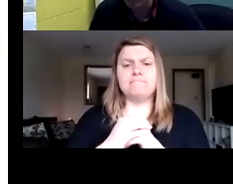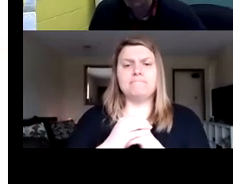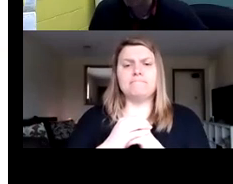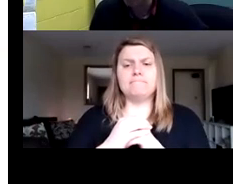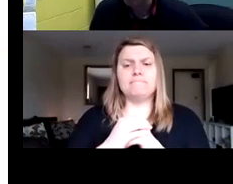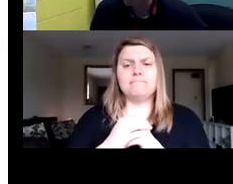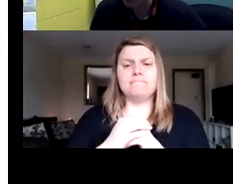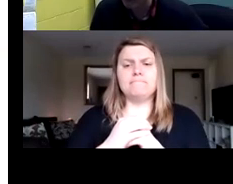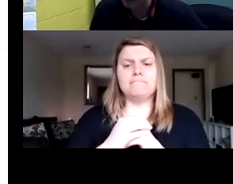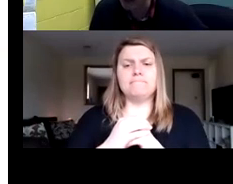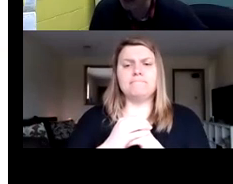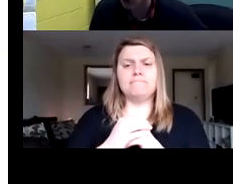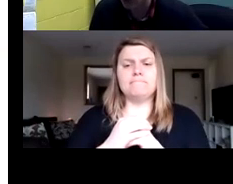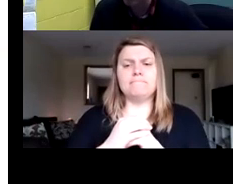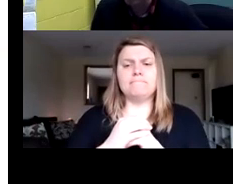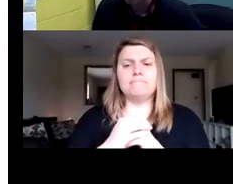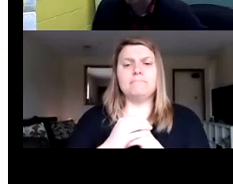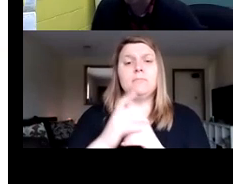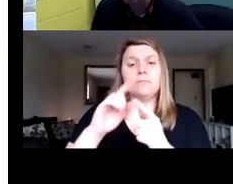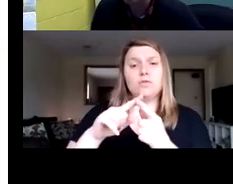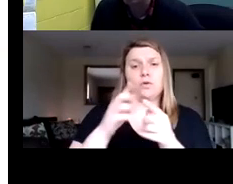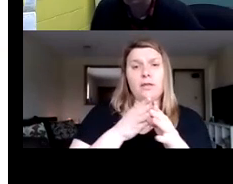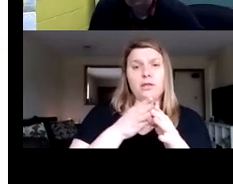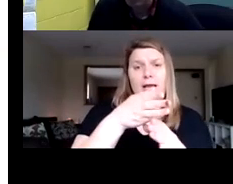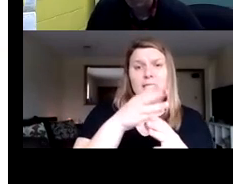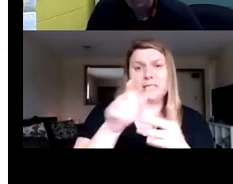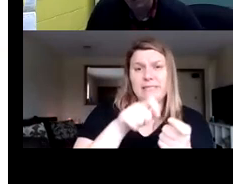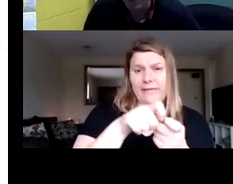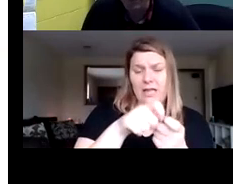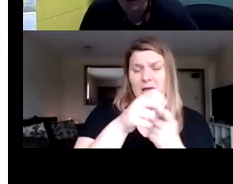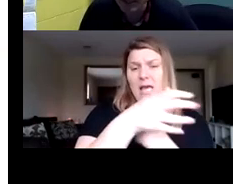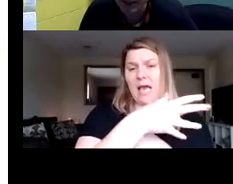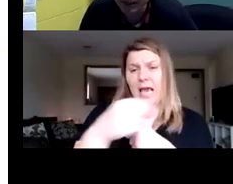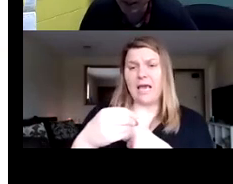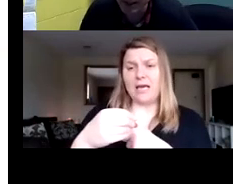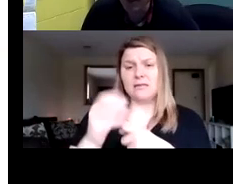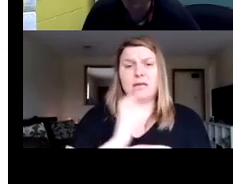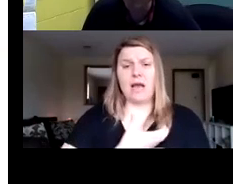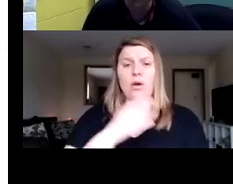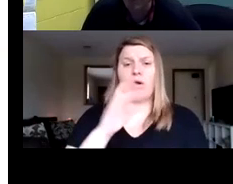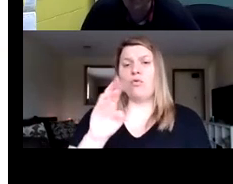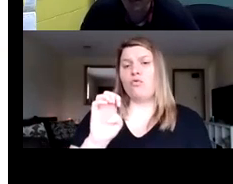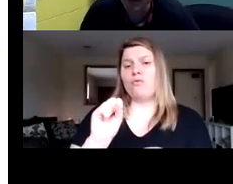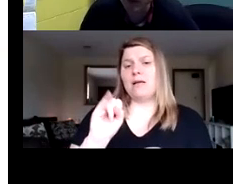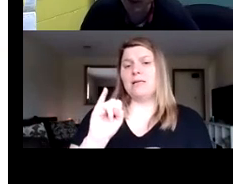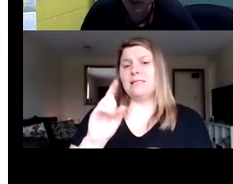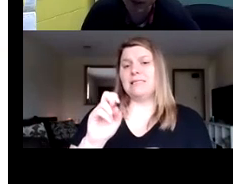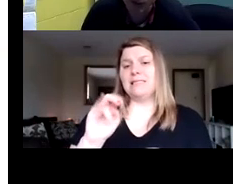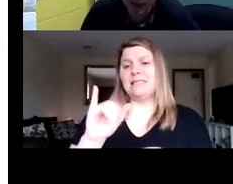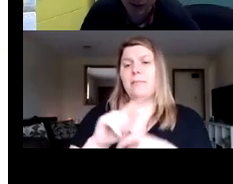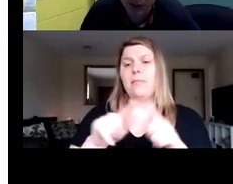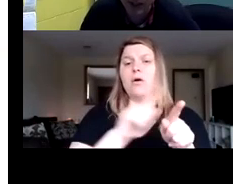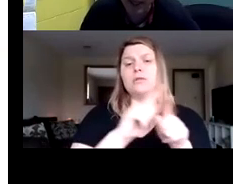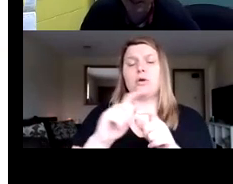Both particular to the tract and in our the entirety of our residency, but it provided us the opportunity to do